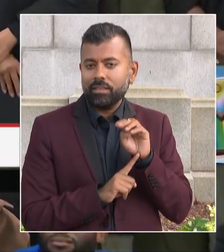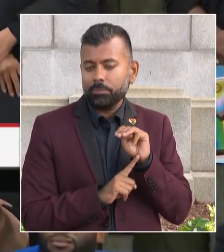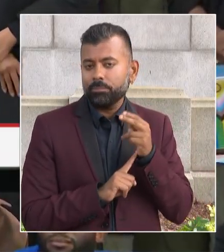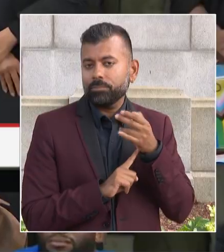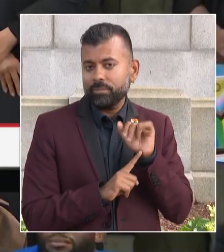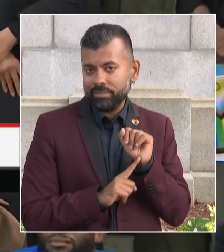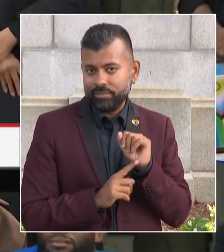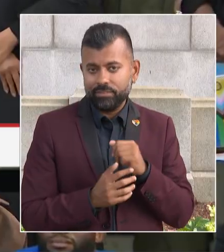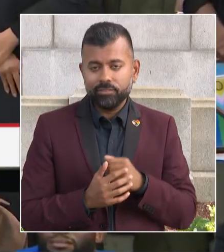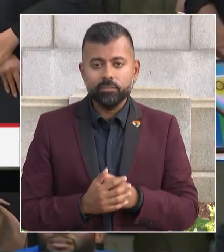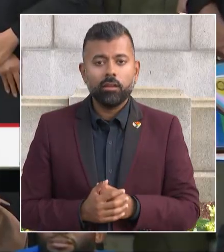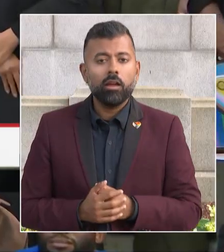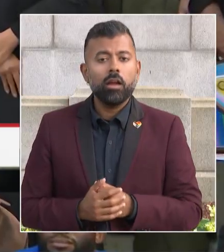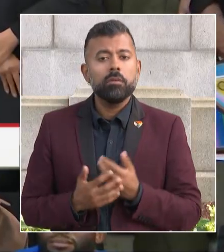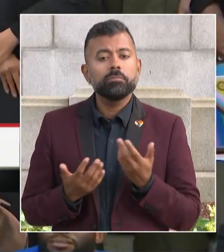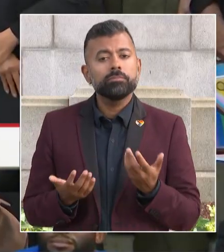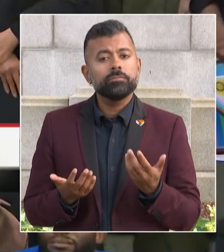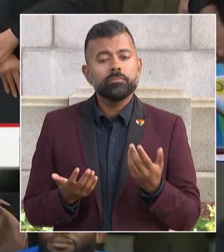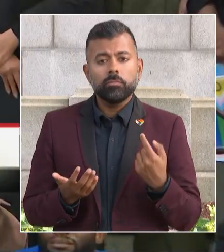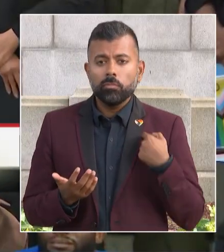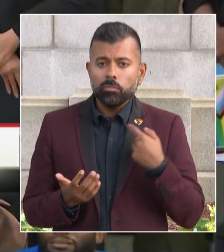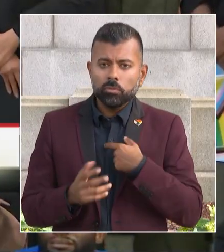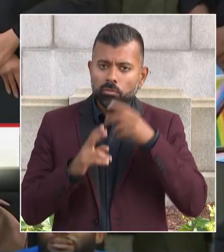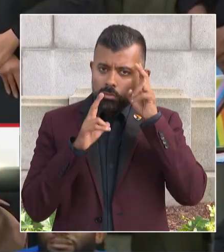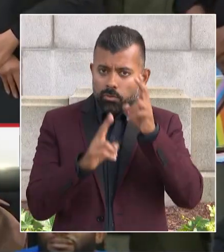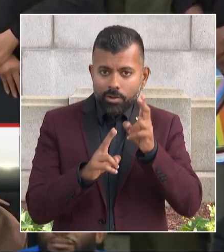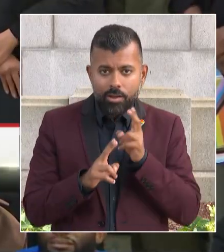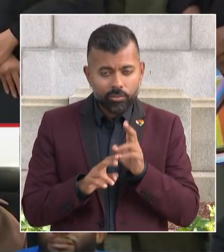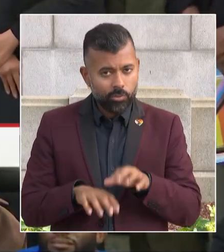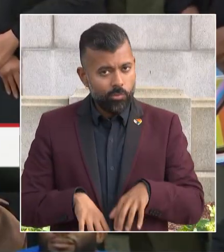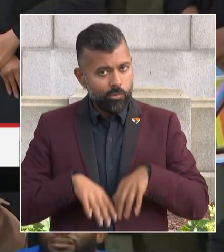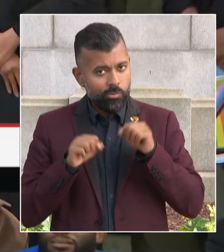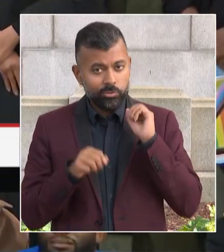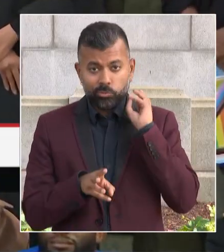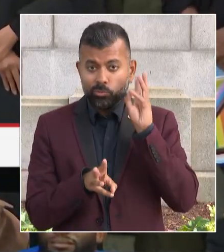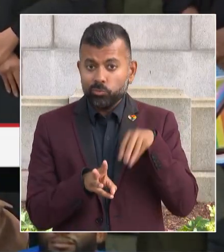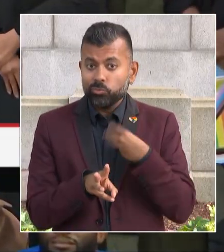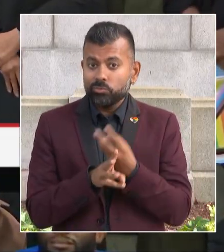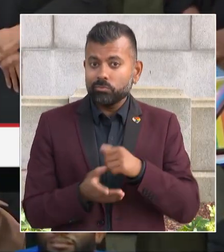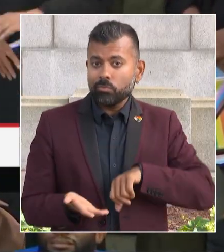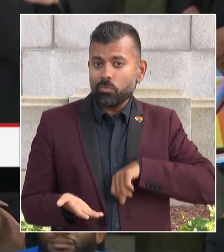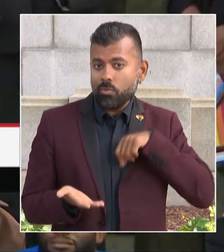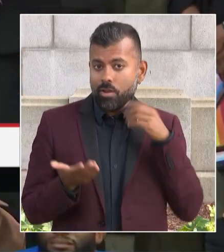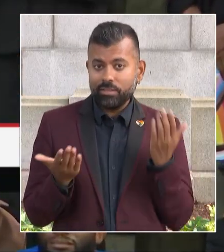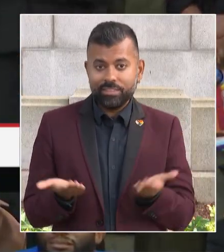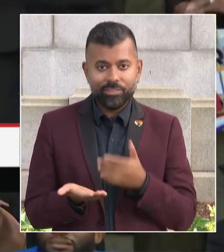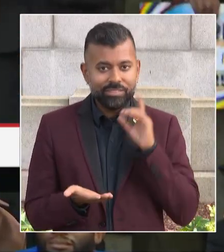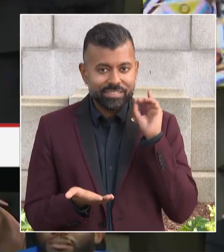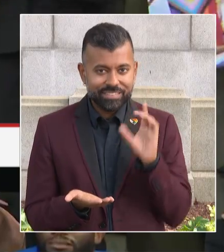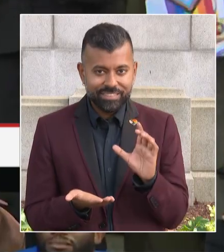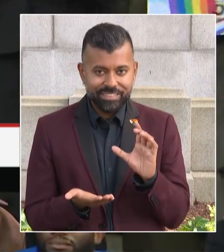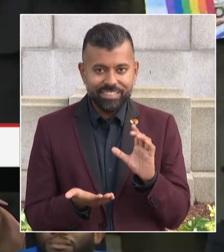that has given us this honor to host World Pride here in the nation's capital of Washington, D.C.